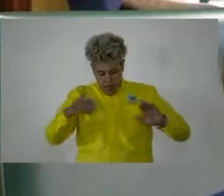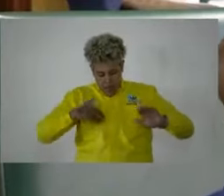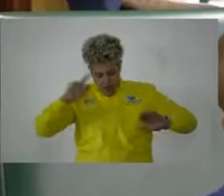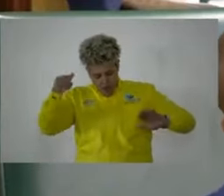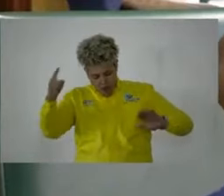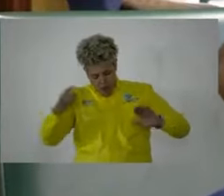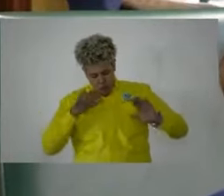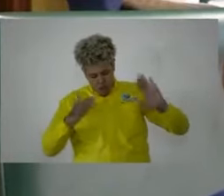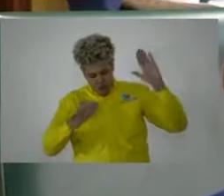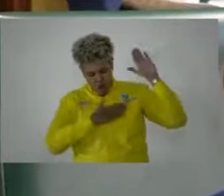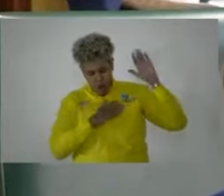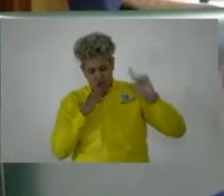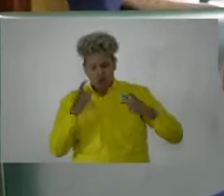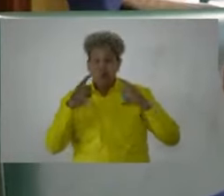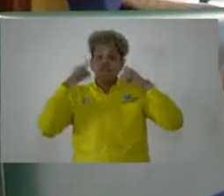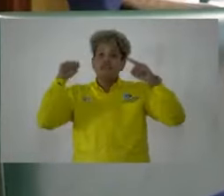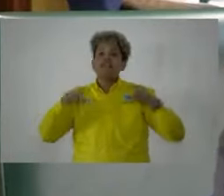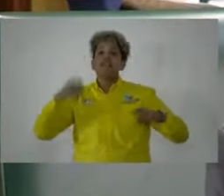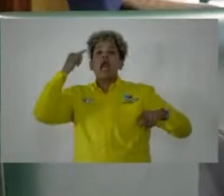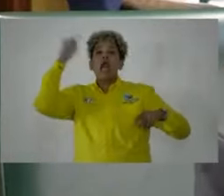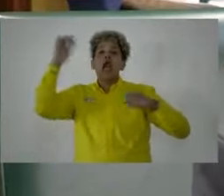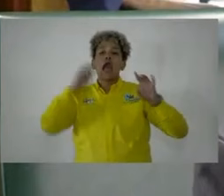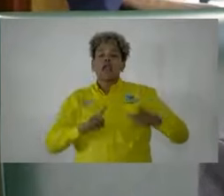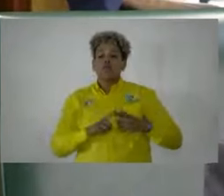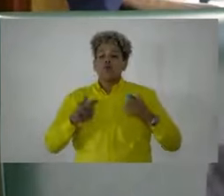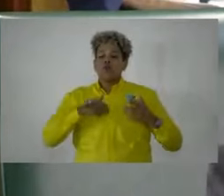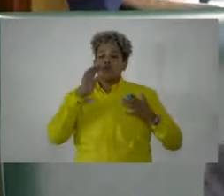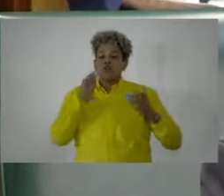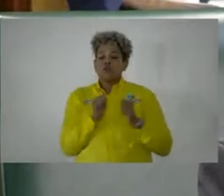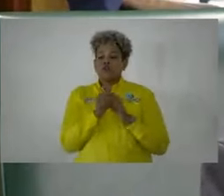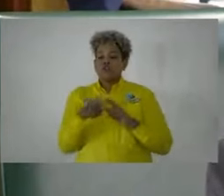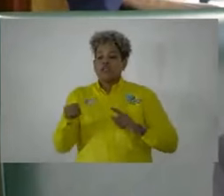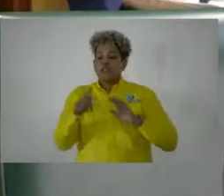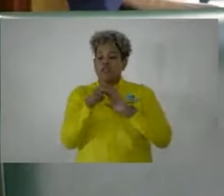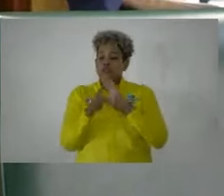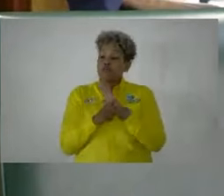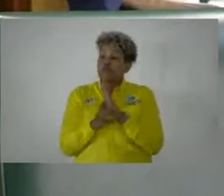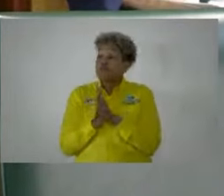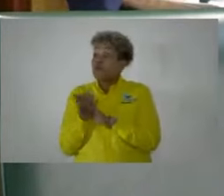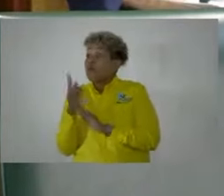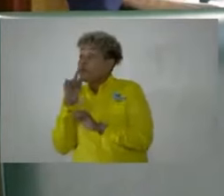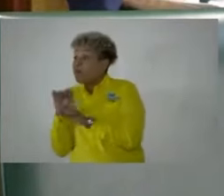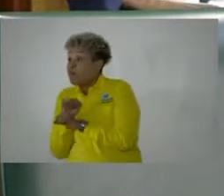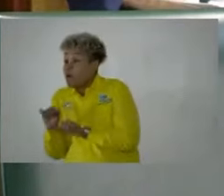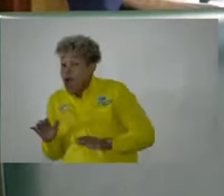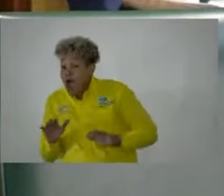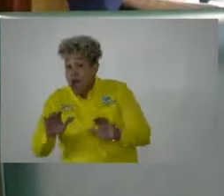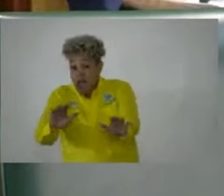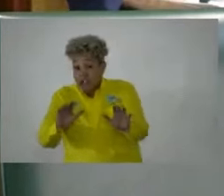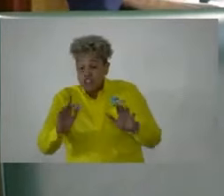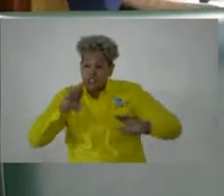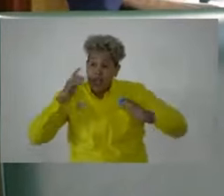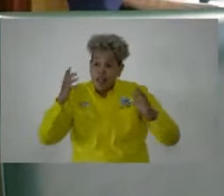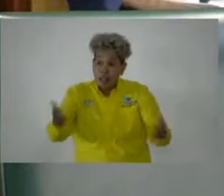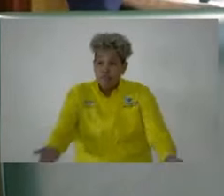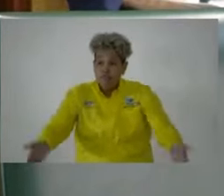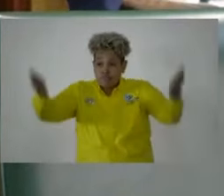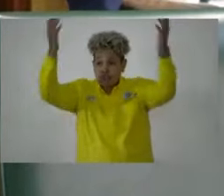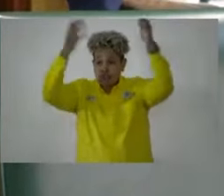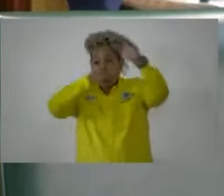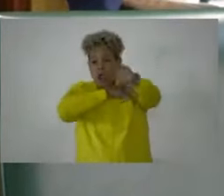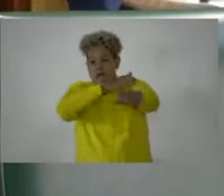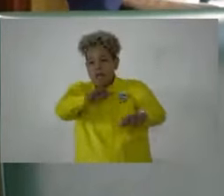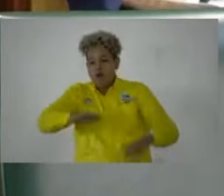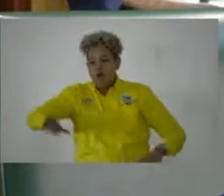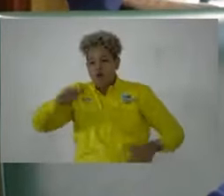been committed to fulfilling these ideals, and we will translate these principles into tangible actions that uplift and empower